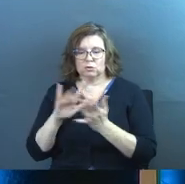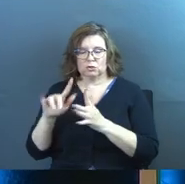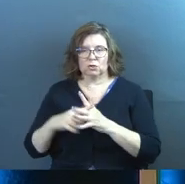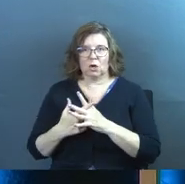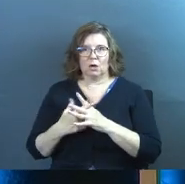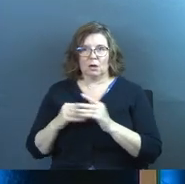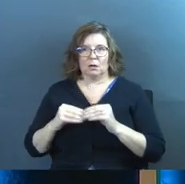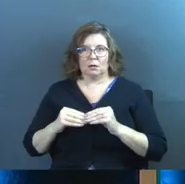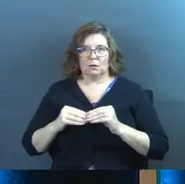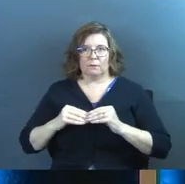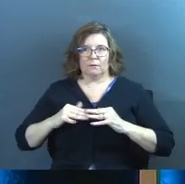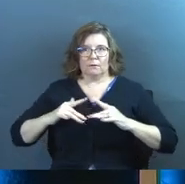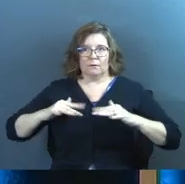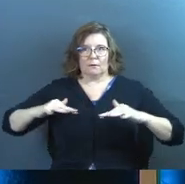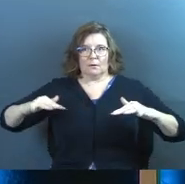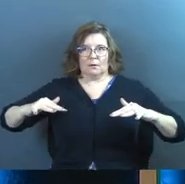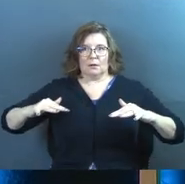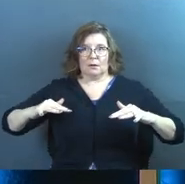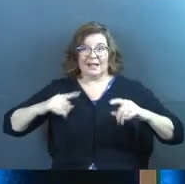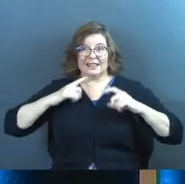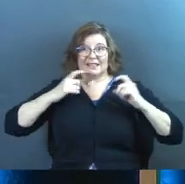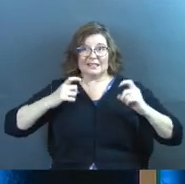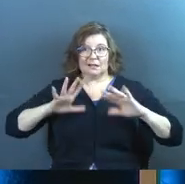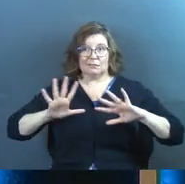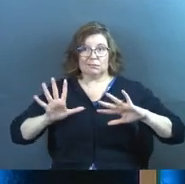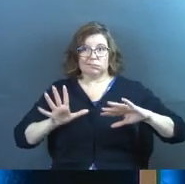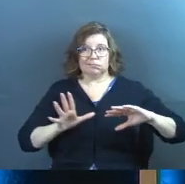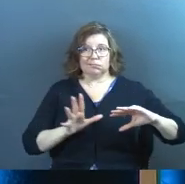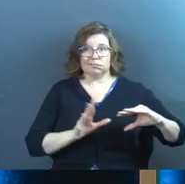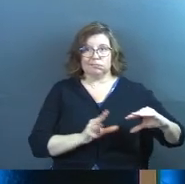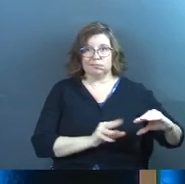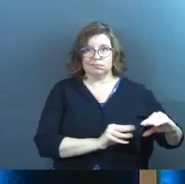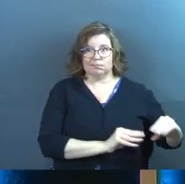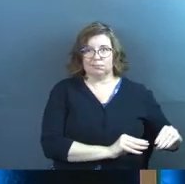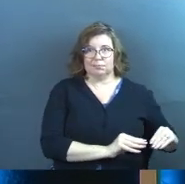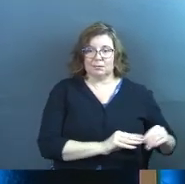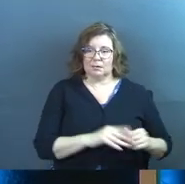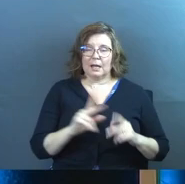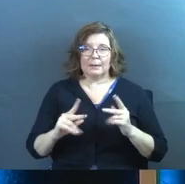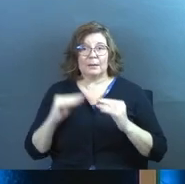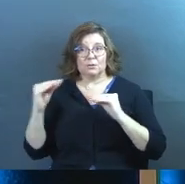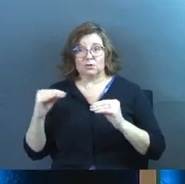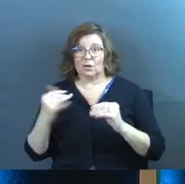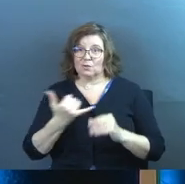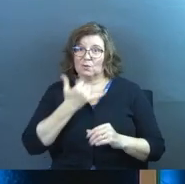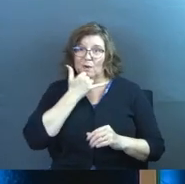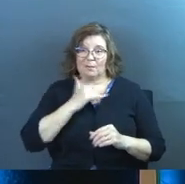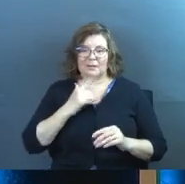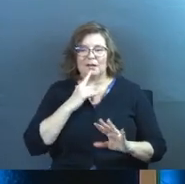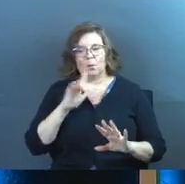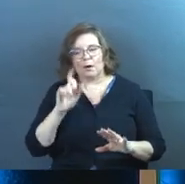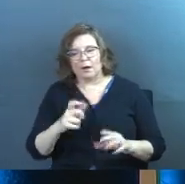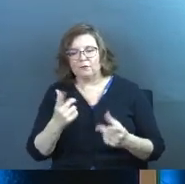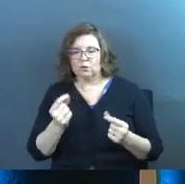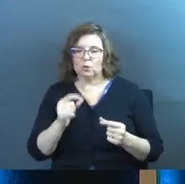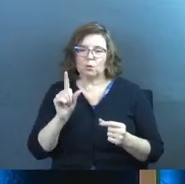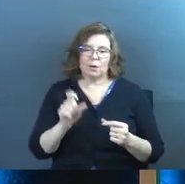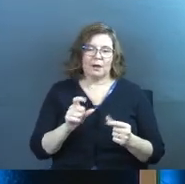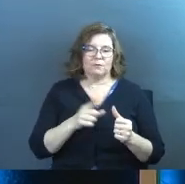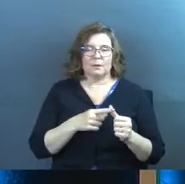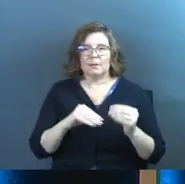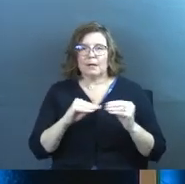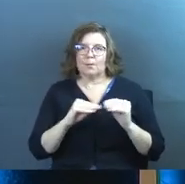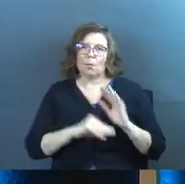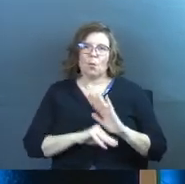to fill the room and there's no room for anything else. And people have taught it to you wrong. They've said, what you've got to do is you've got to